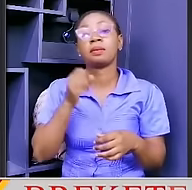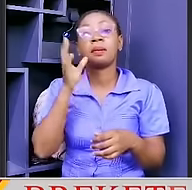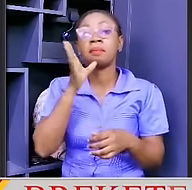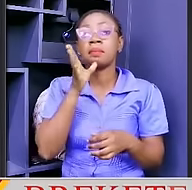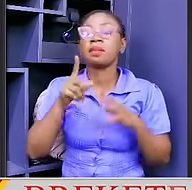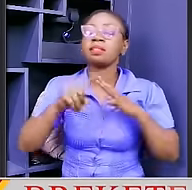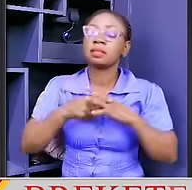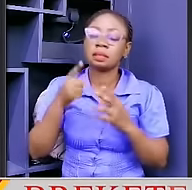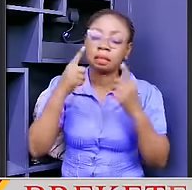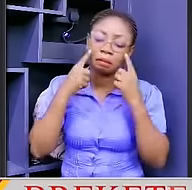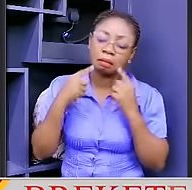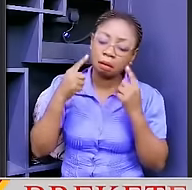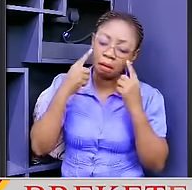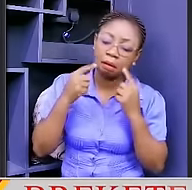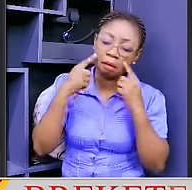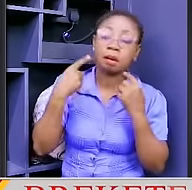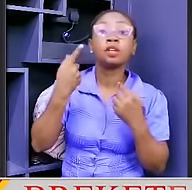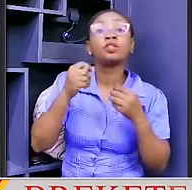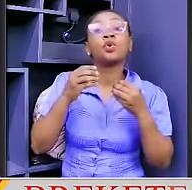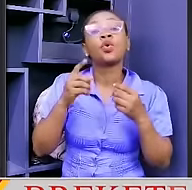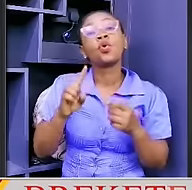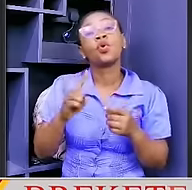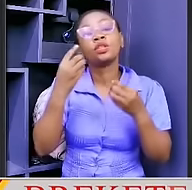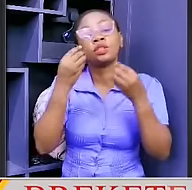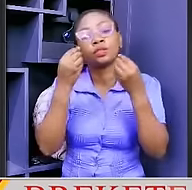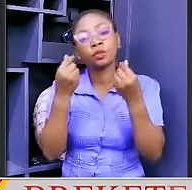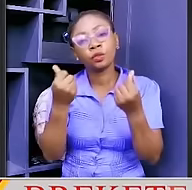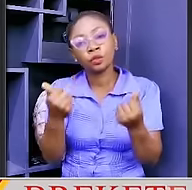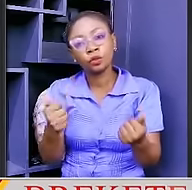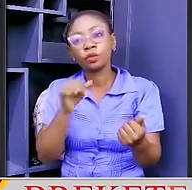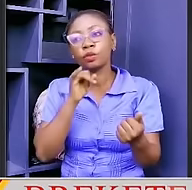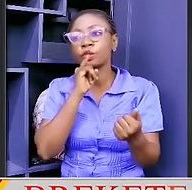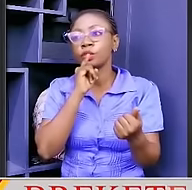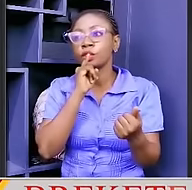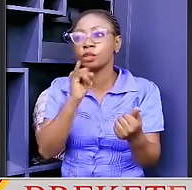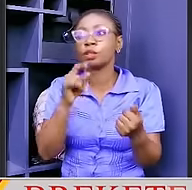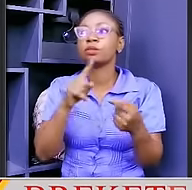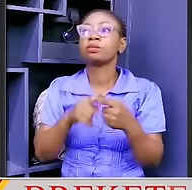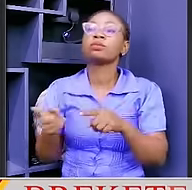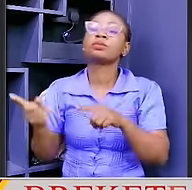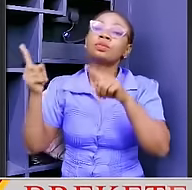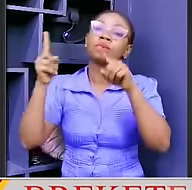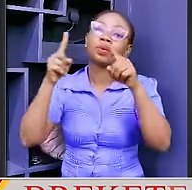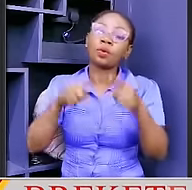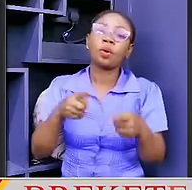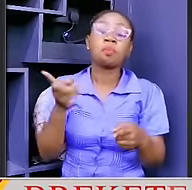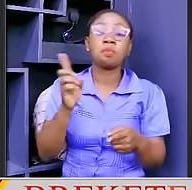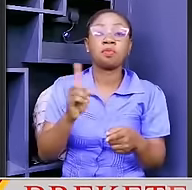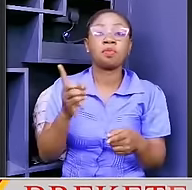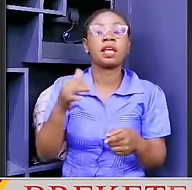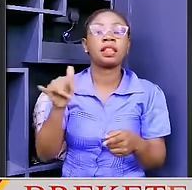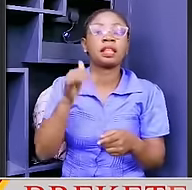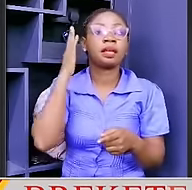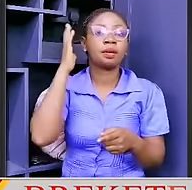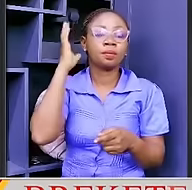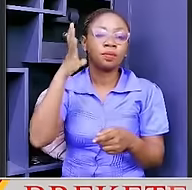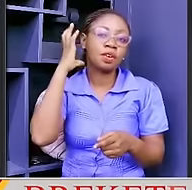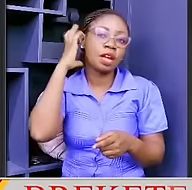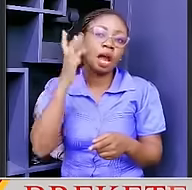she begin cry. Now she can't say, the only solution, she will come where her cry go the head. Now, we make her come here,